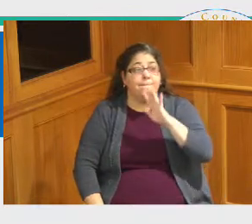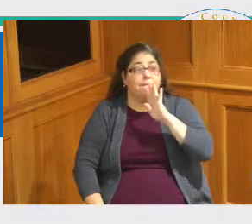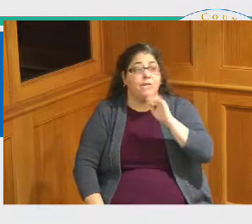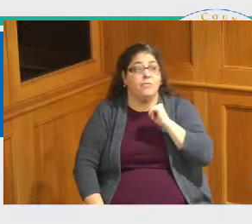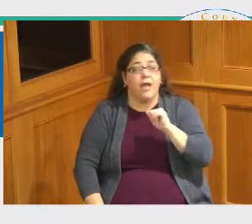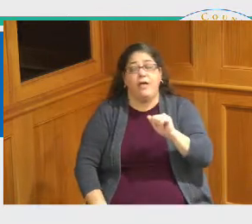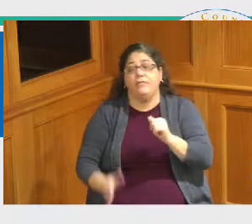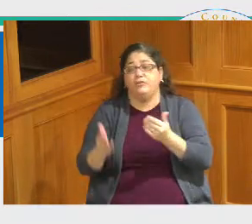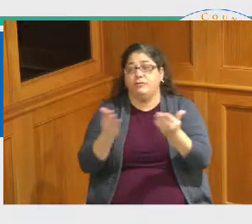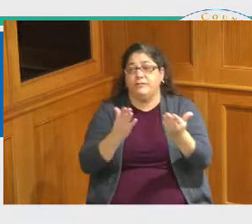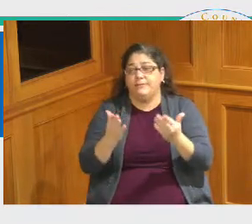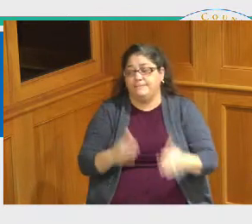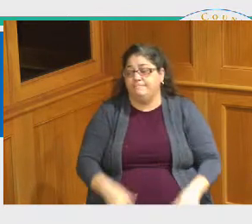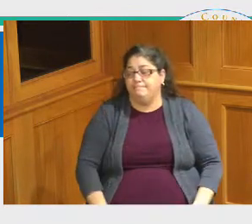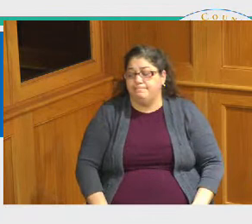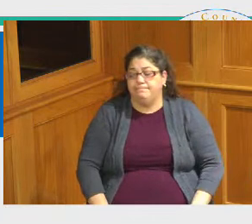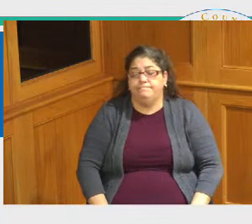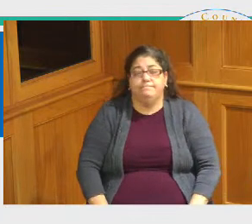service.